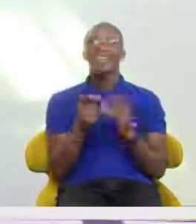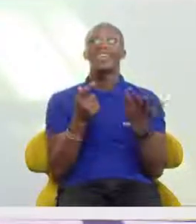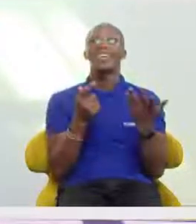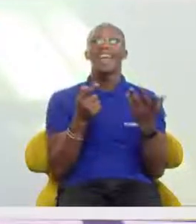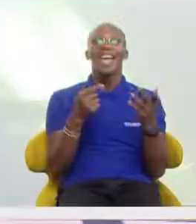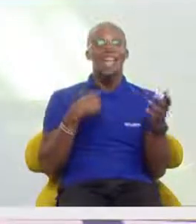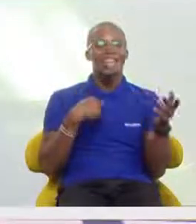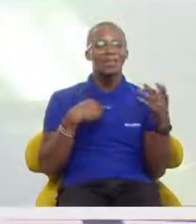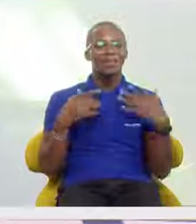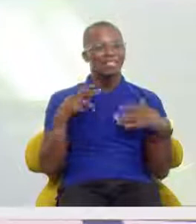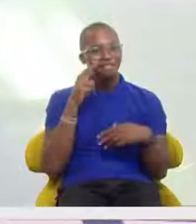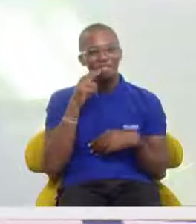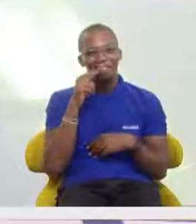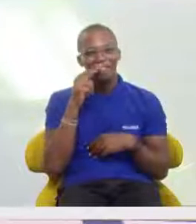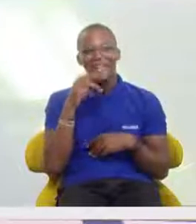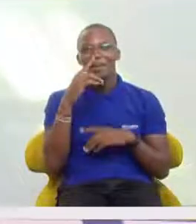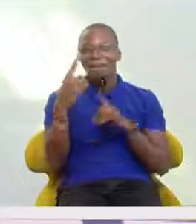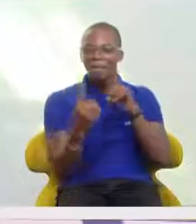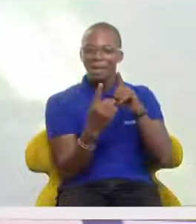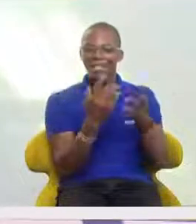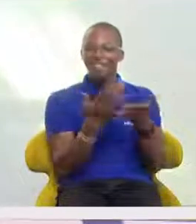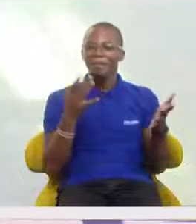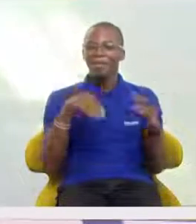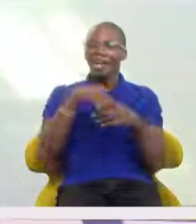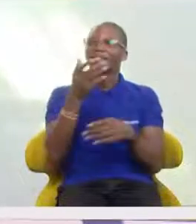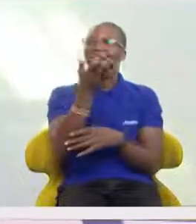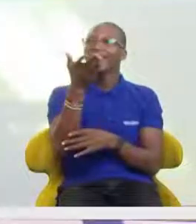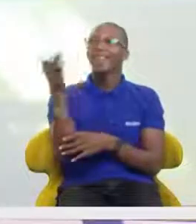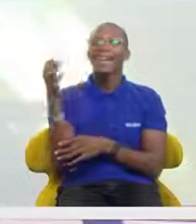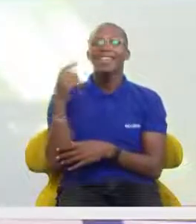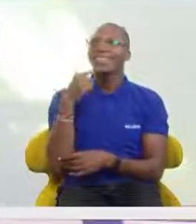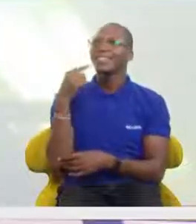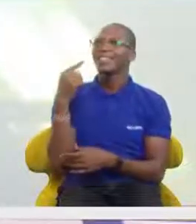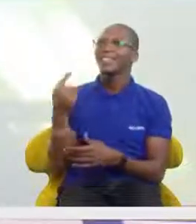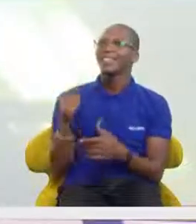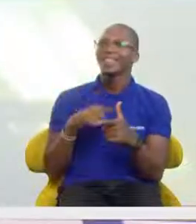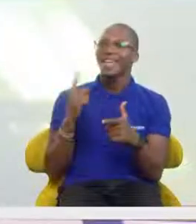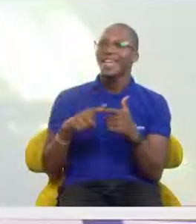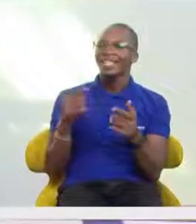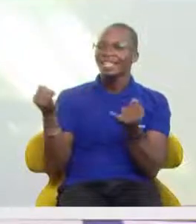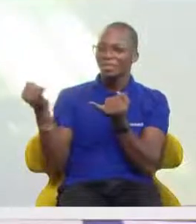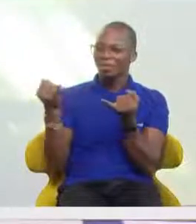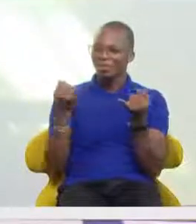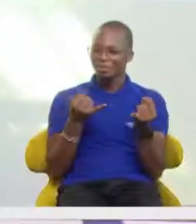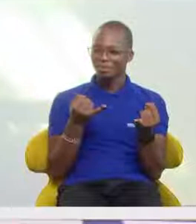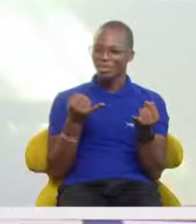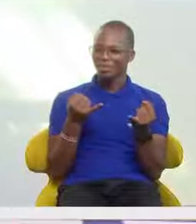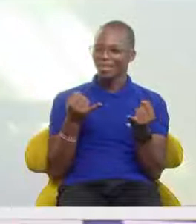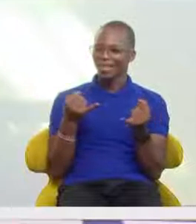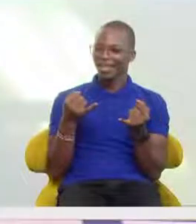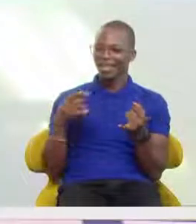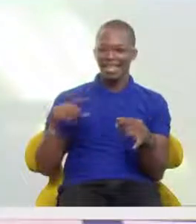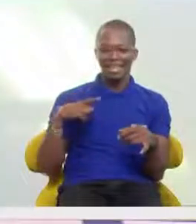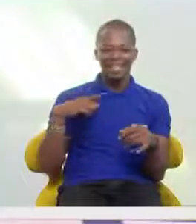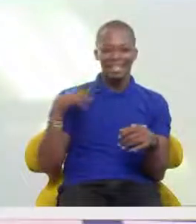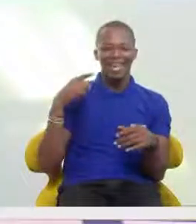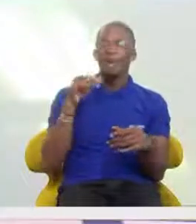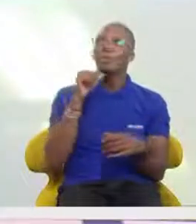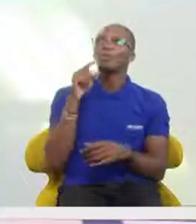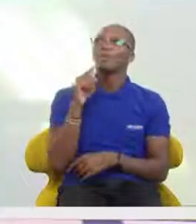it was hilarious. We met someone outside, and then she introduces me to the lady. I think it was you, I'm not